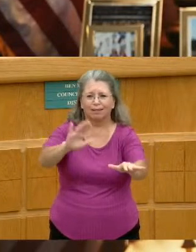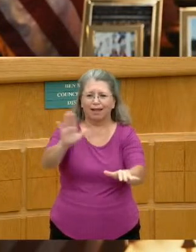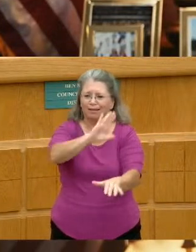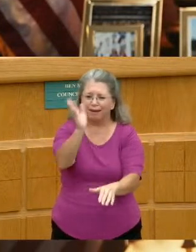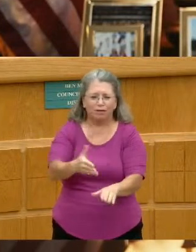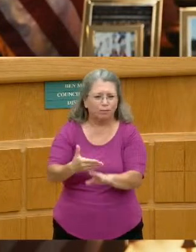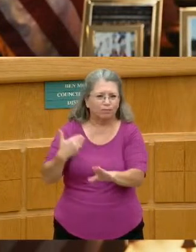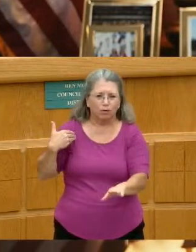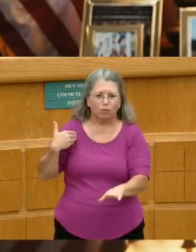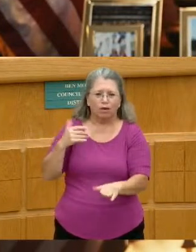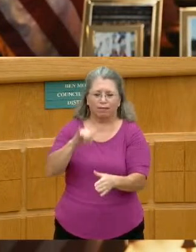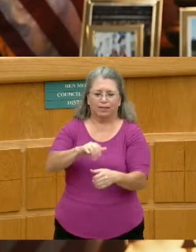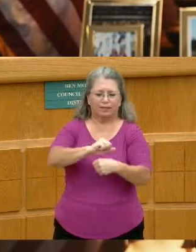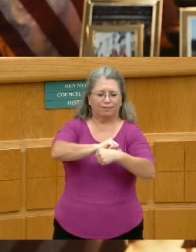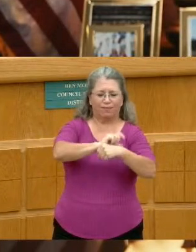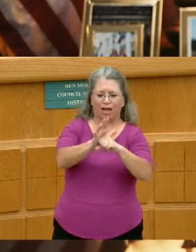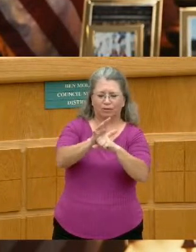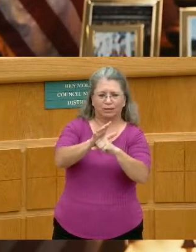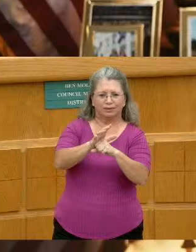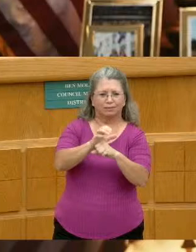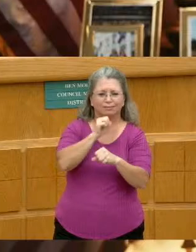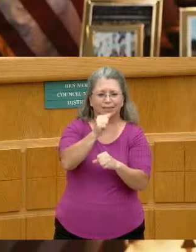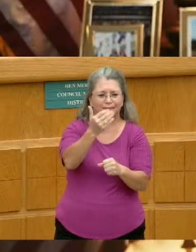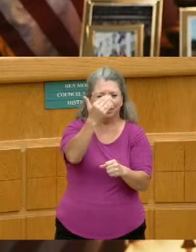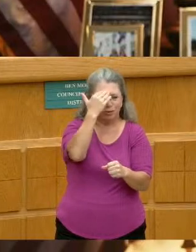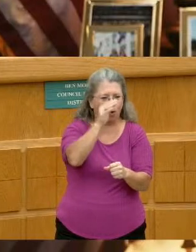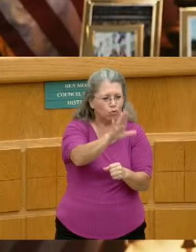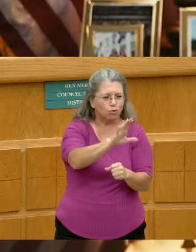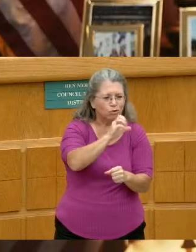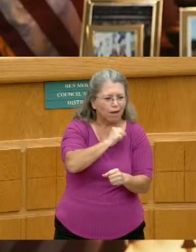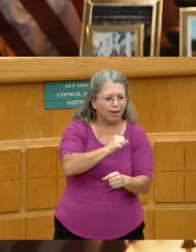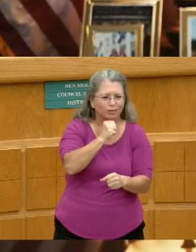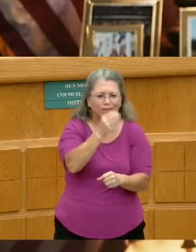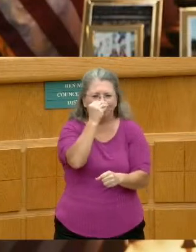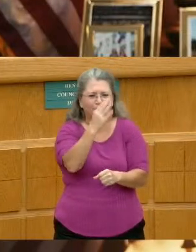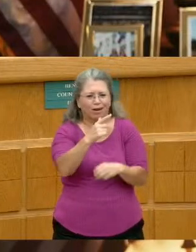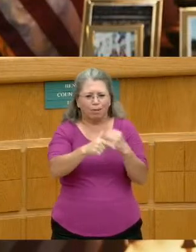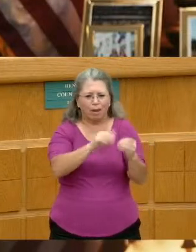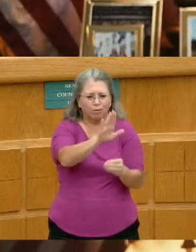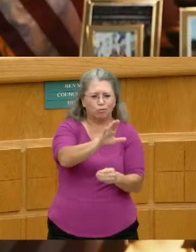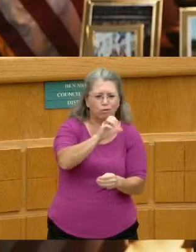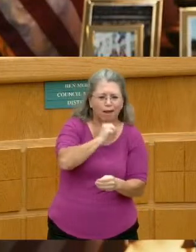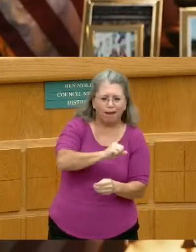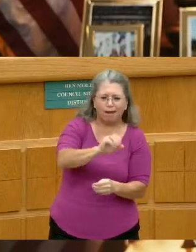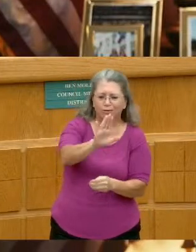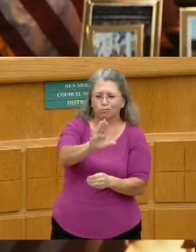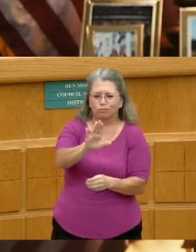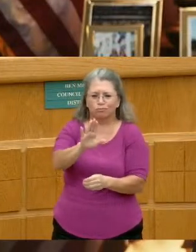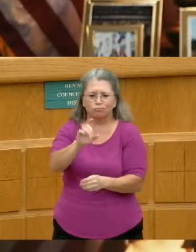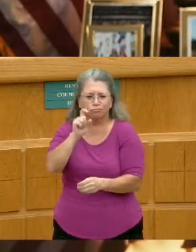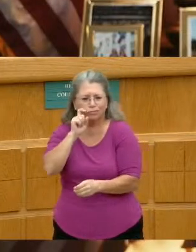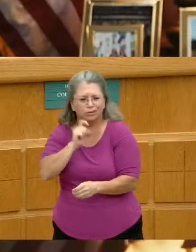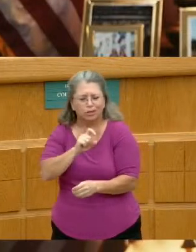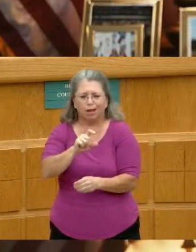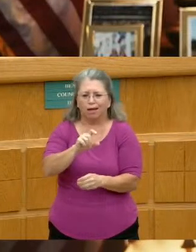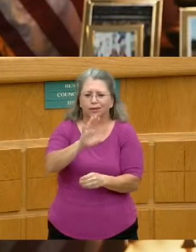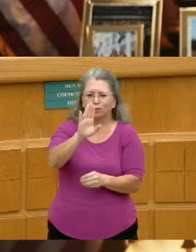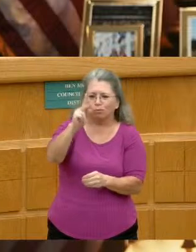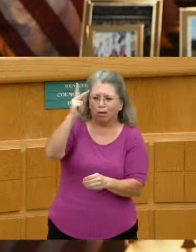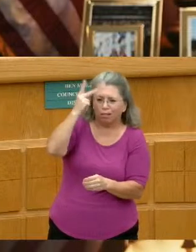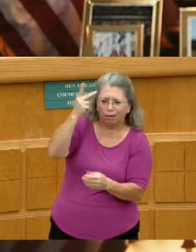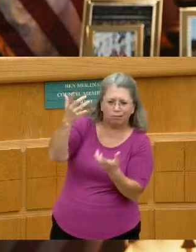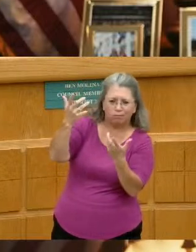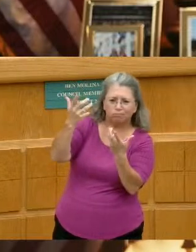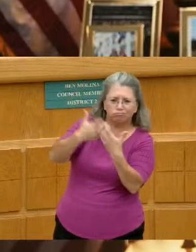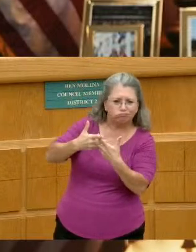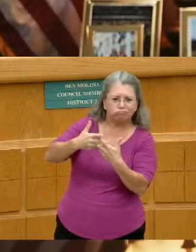doesn't know and it doesn't even care what your age, race, sex, political affiliation, or geographic location